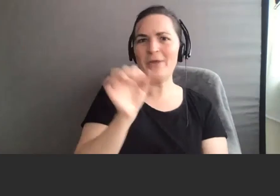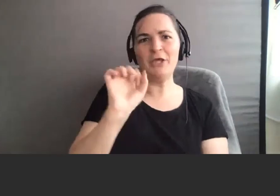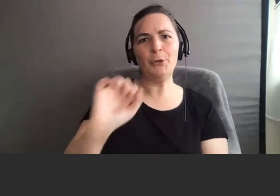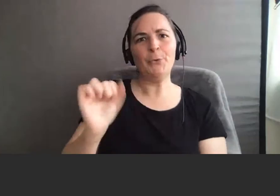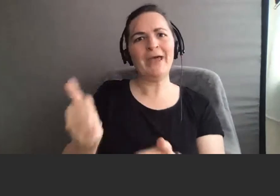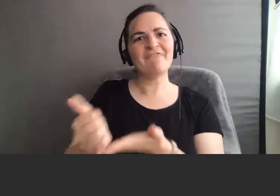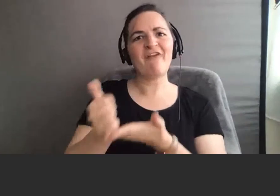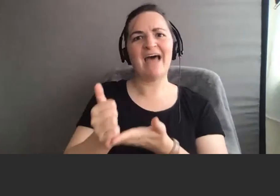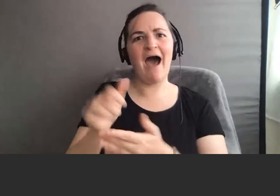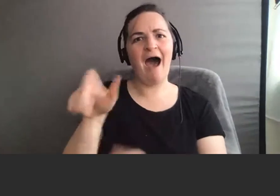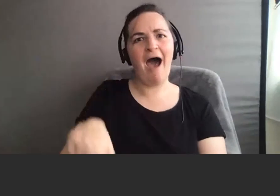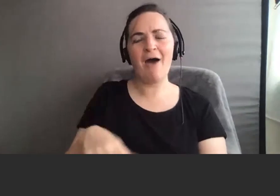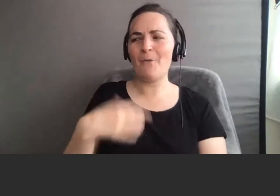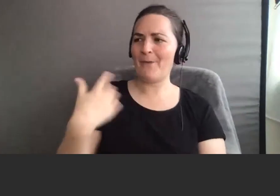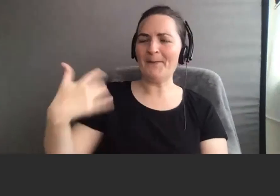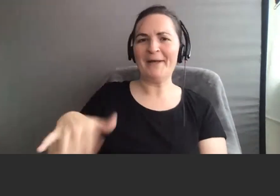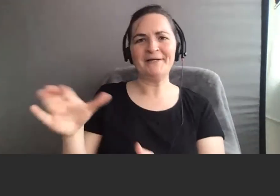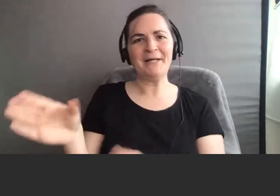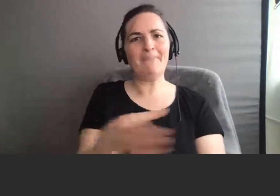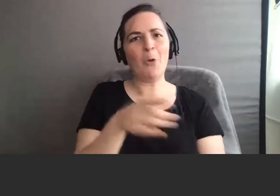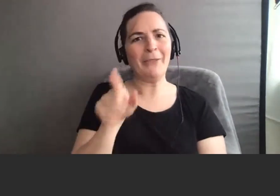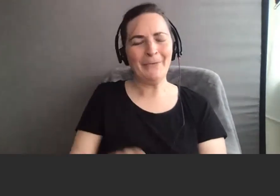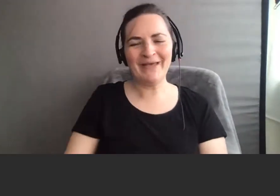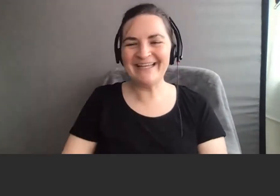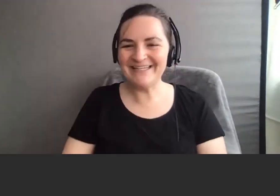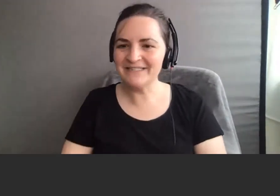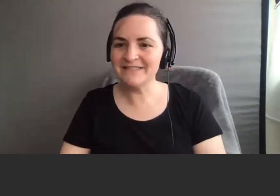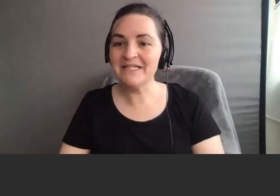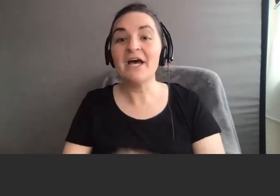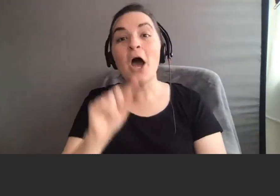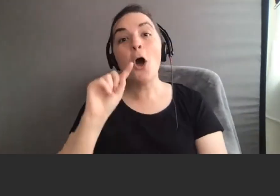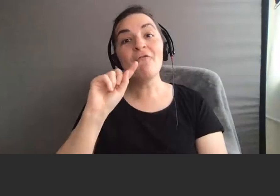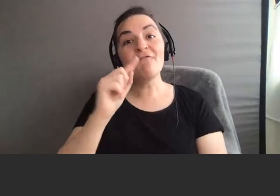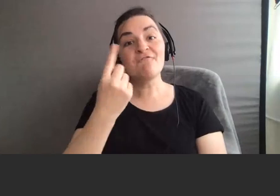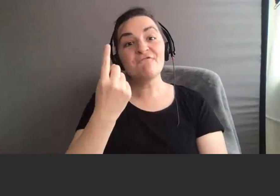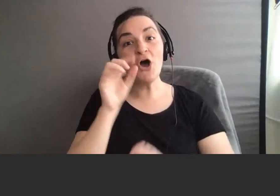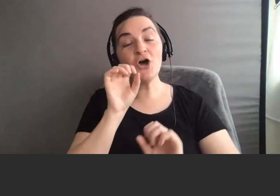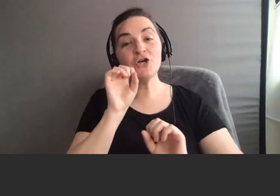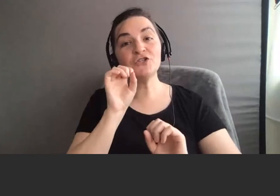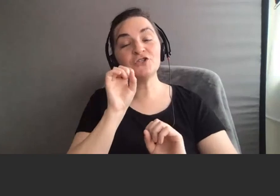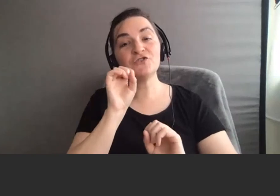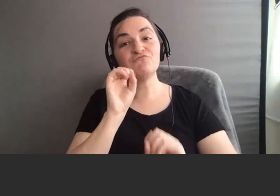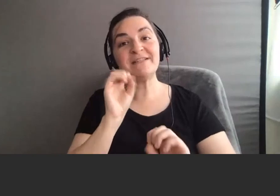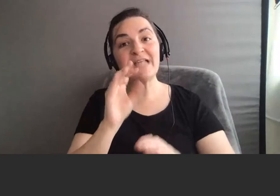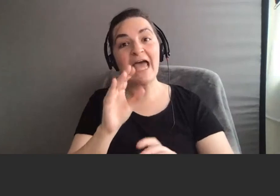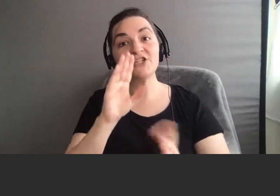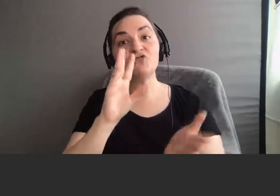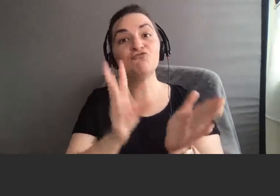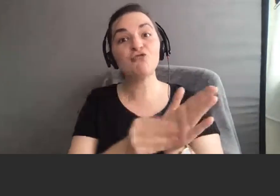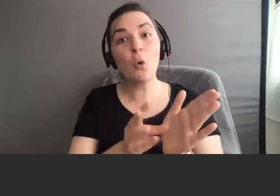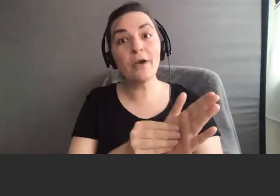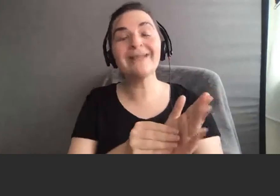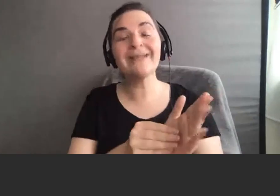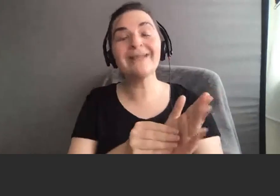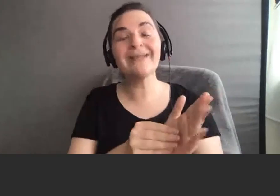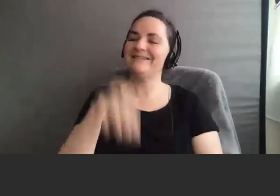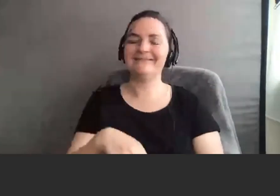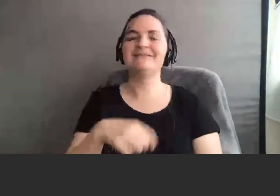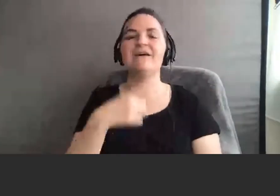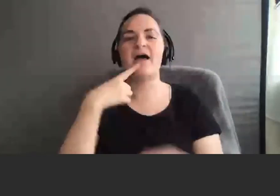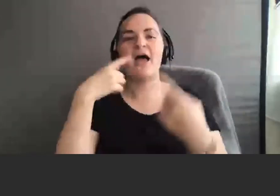excellent. Was the first session recorded by any chance? Yes, Asma. Yes, it was recorded by any chance, and it's now available